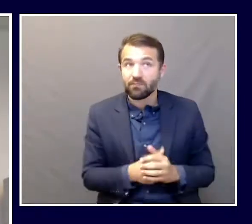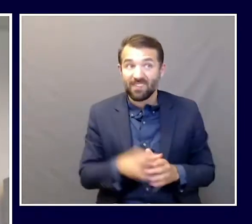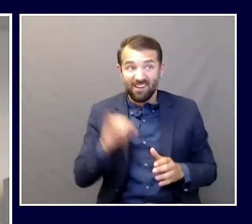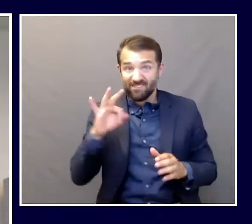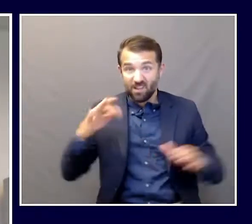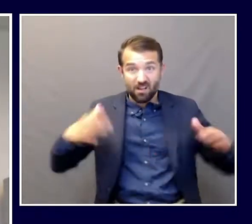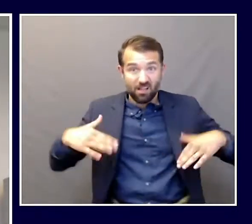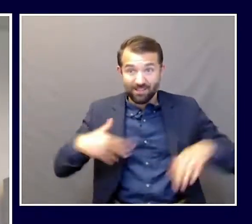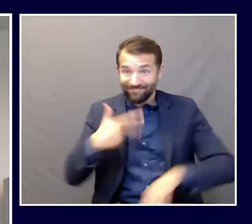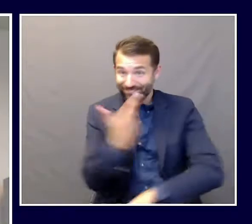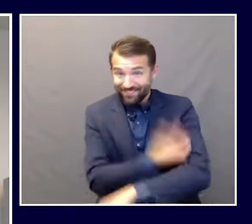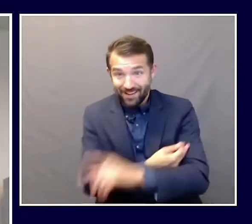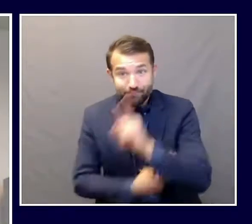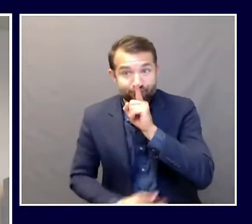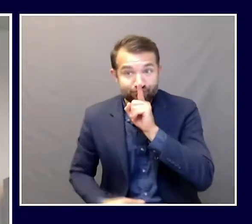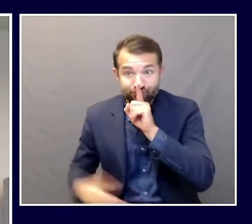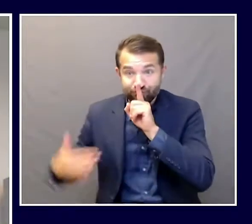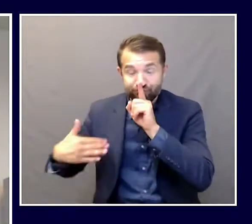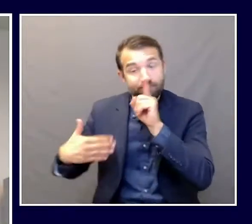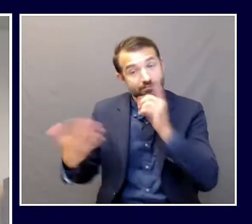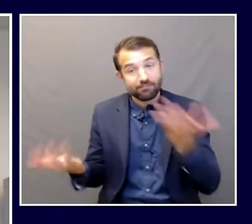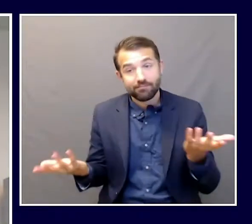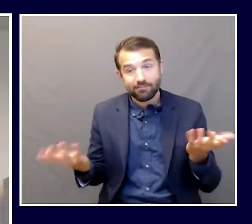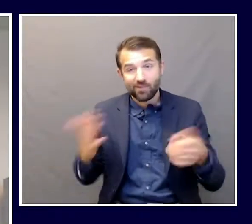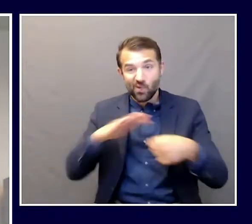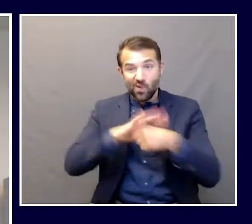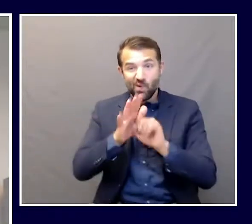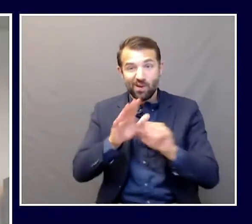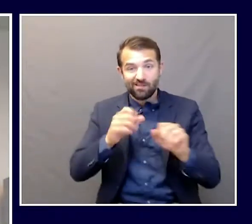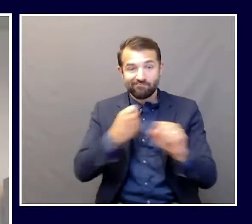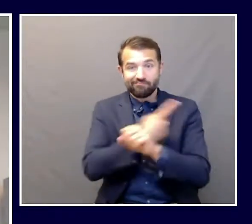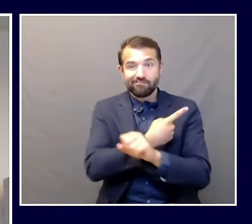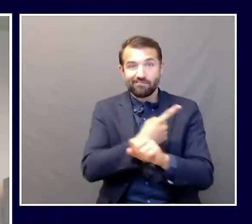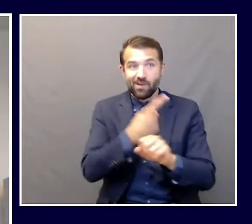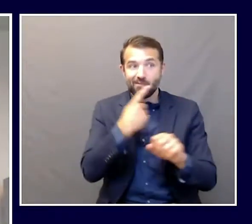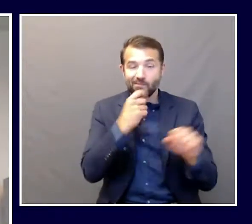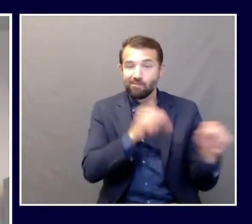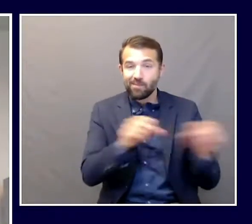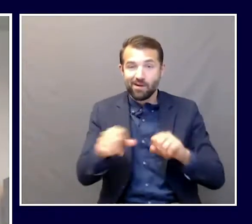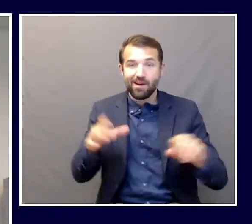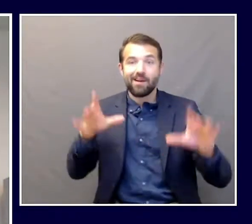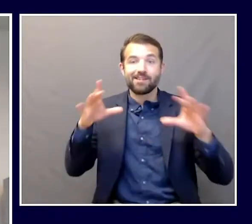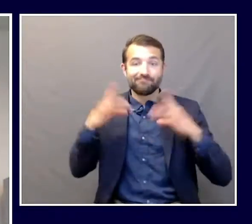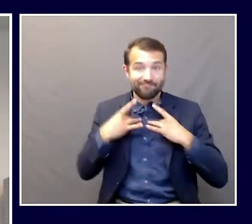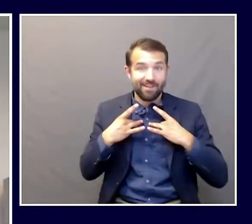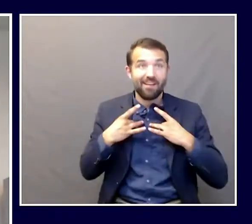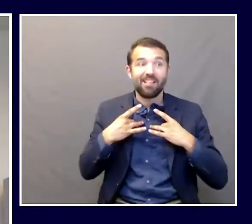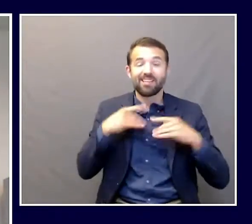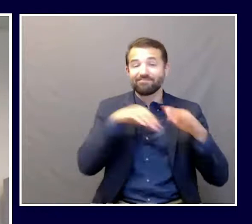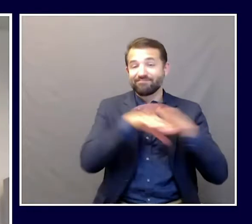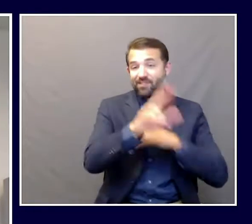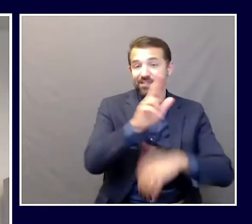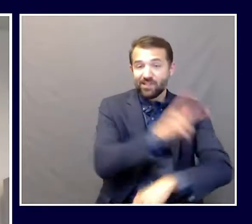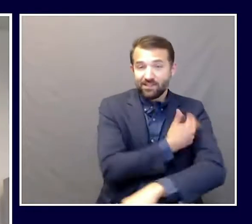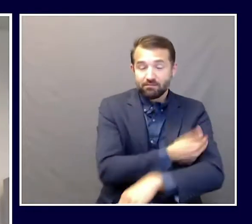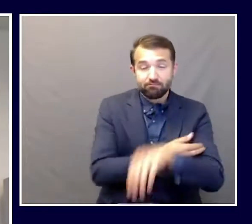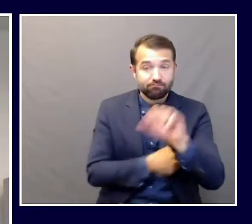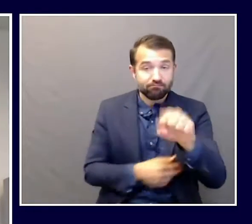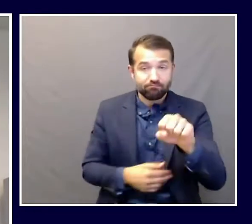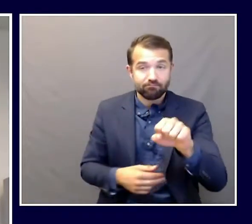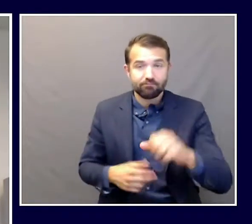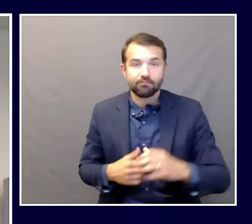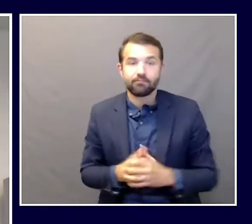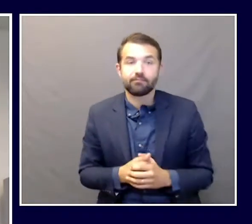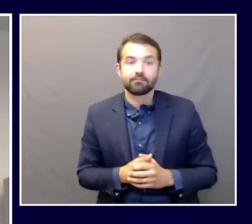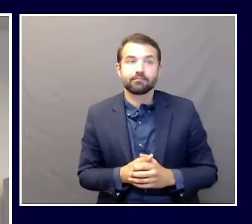is curved and not straight is, we haven't done a deep dive to genetically analyze the